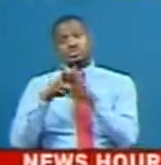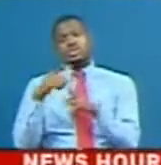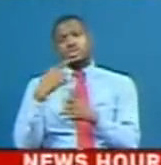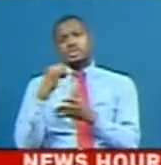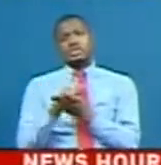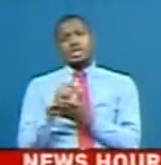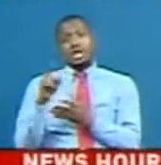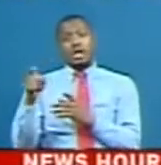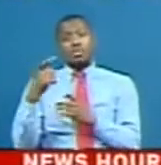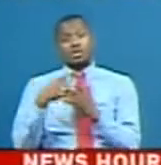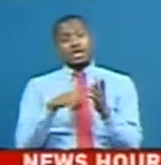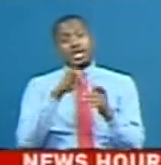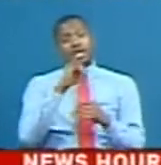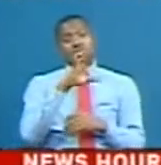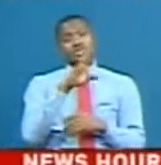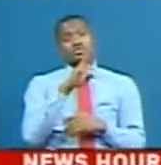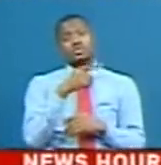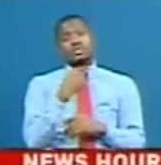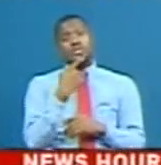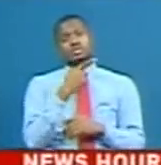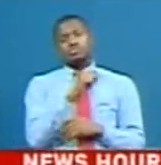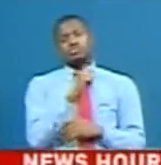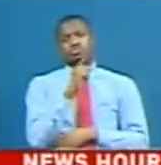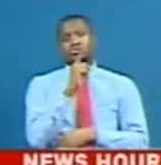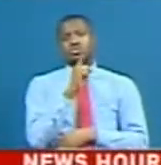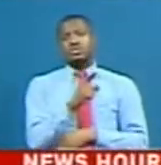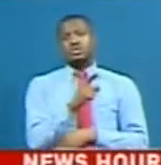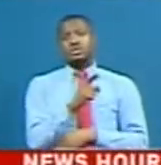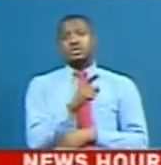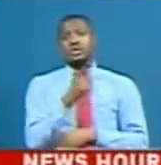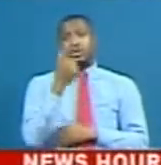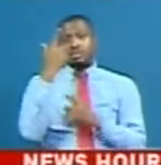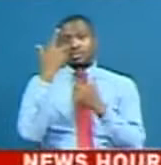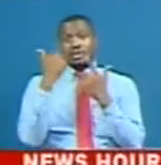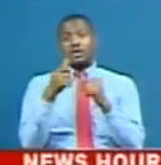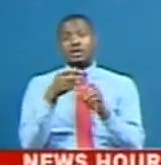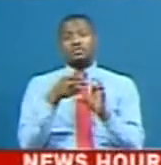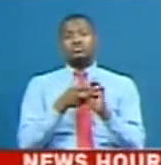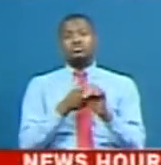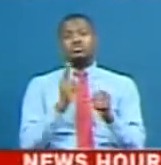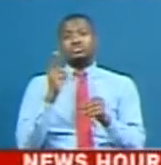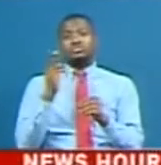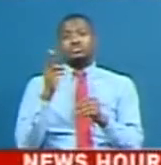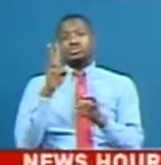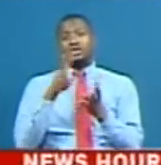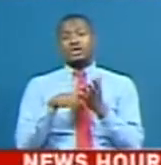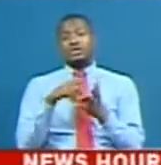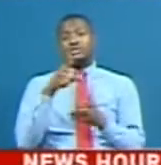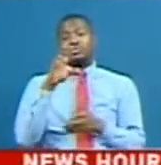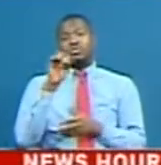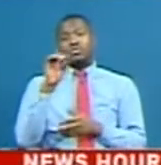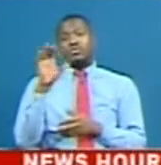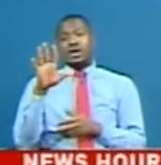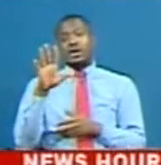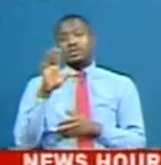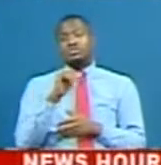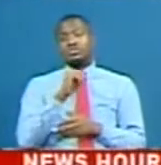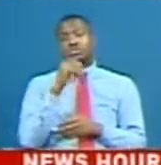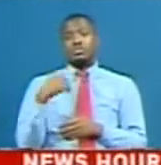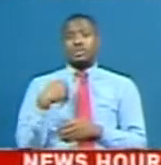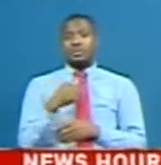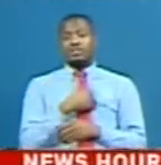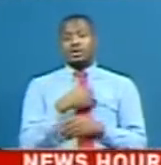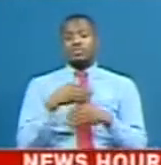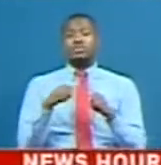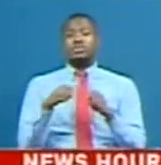said the allegations by the ICU are untrue. ICU, because it was out since 2005 and not a member of